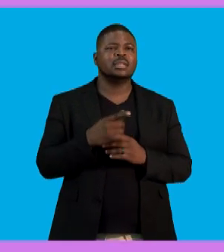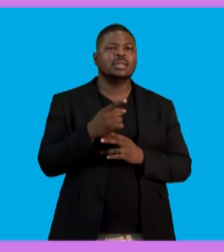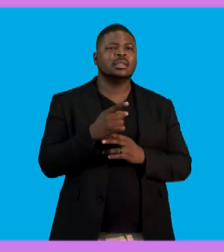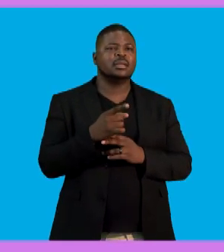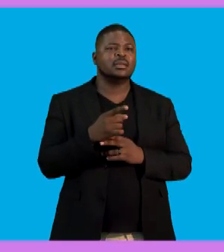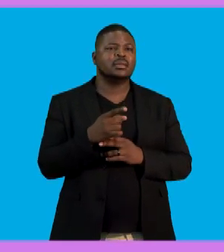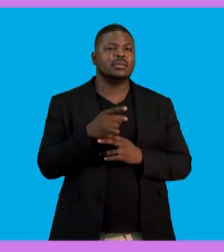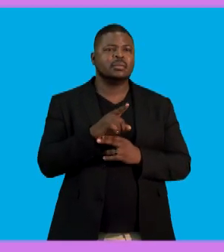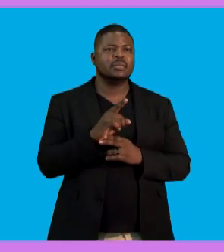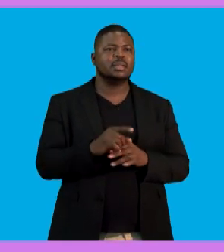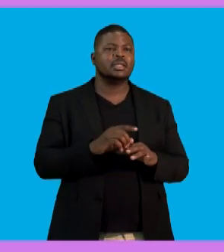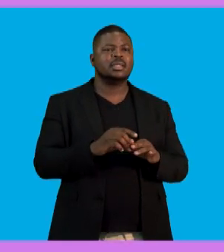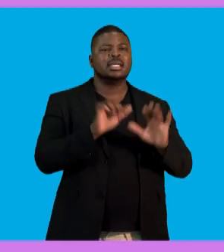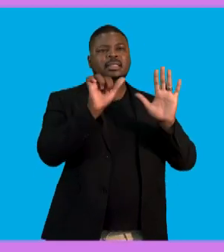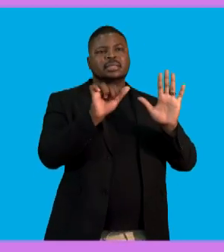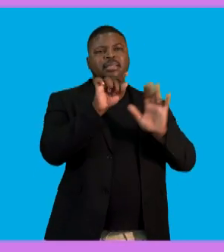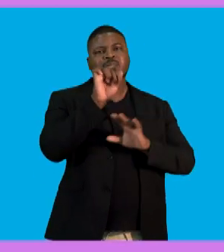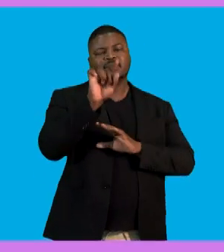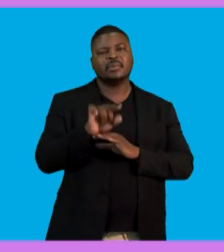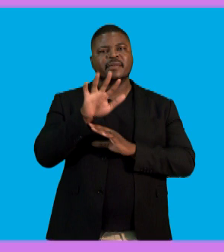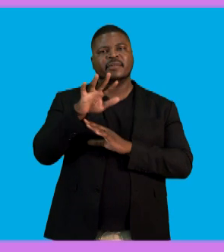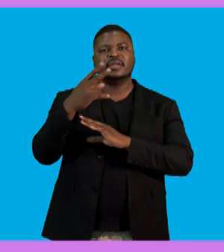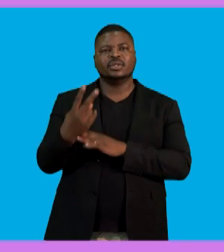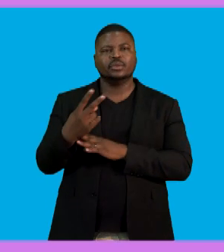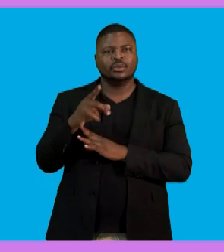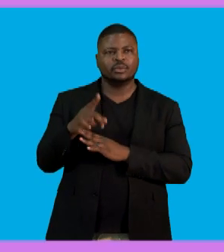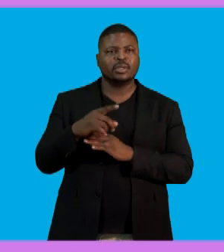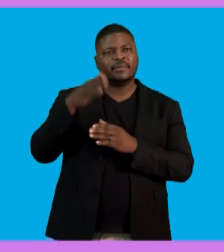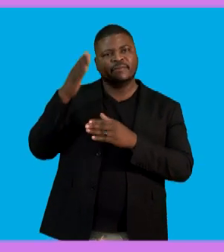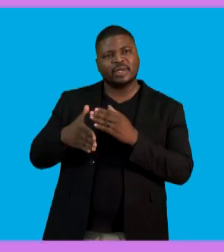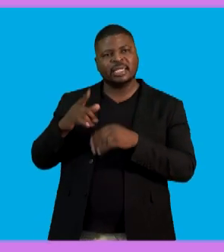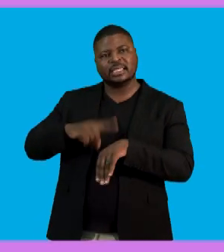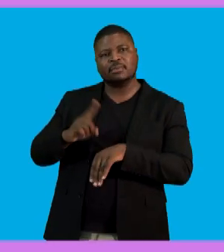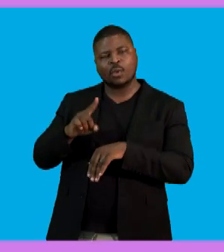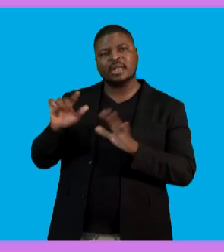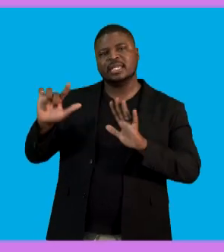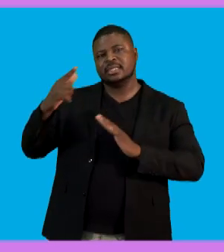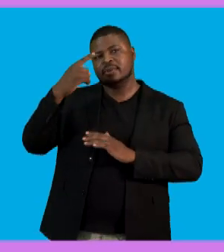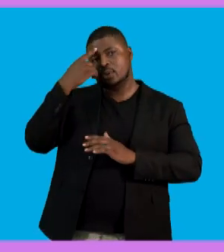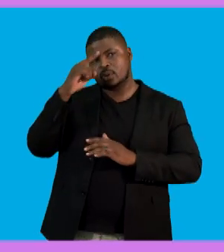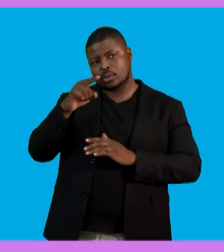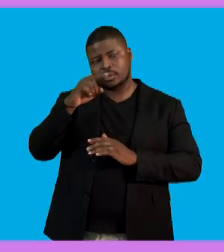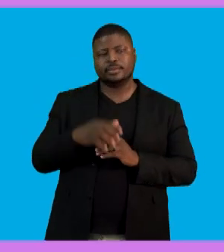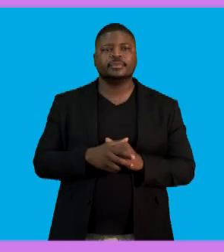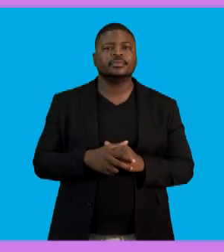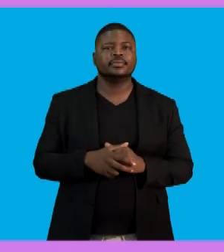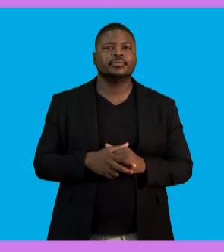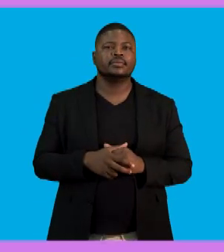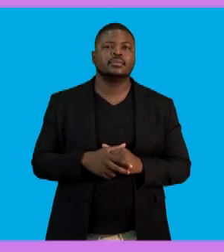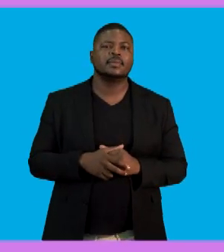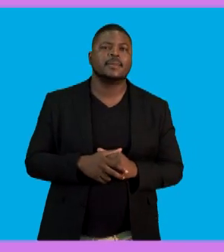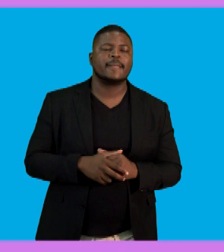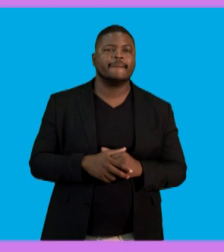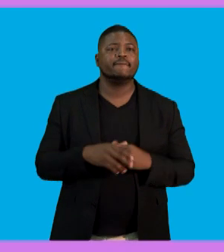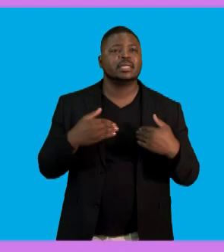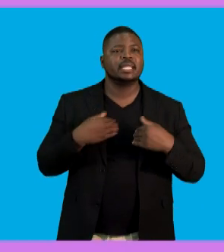it's, it doesn't end at 6. It ends at 7. So it means it's 07. Then